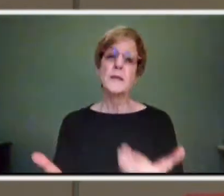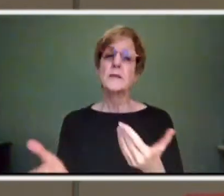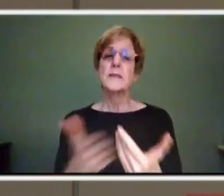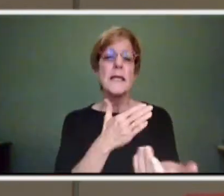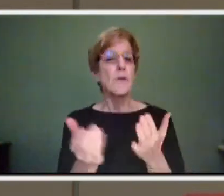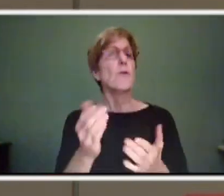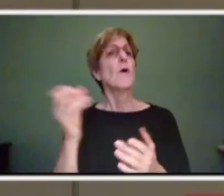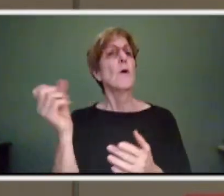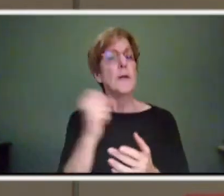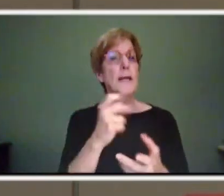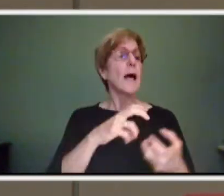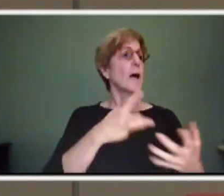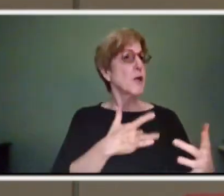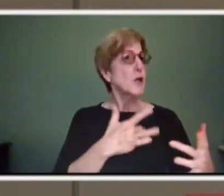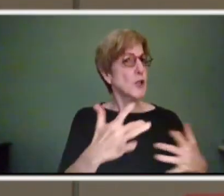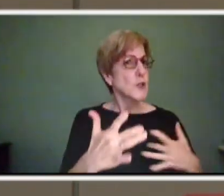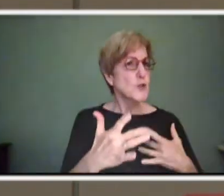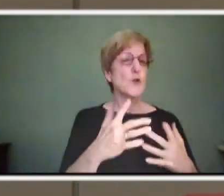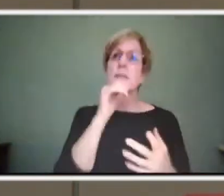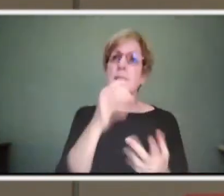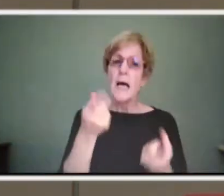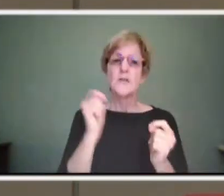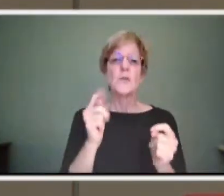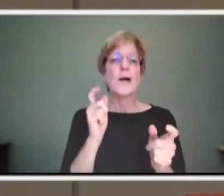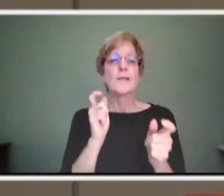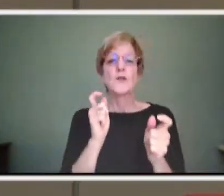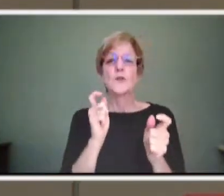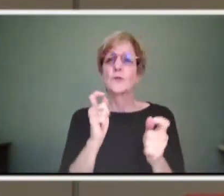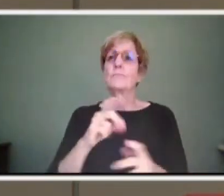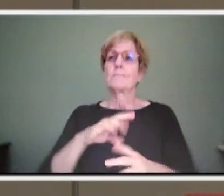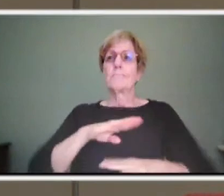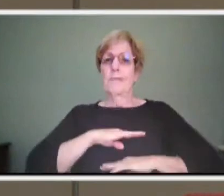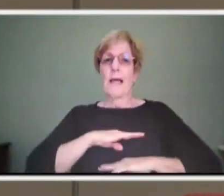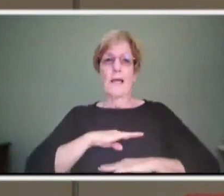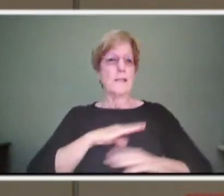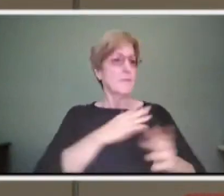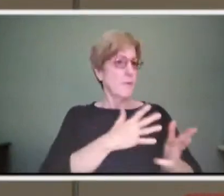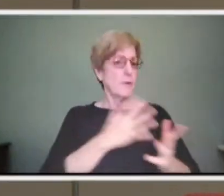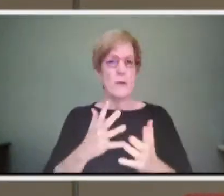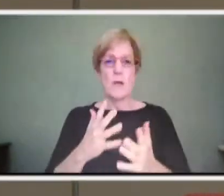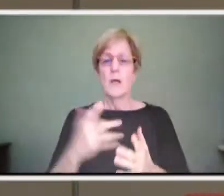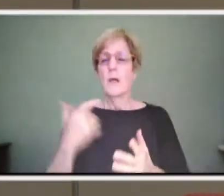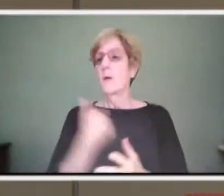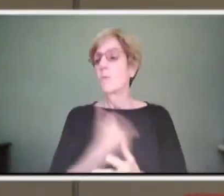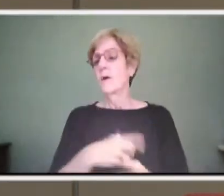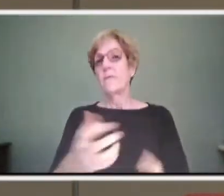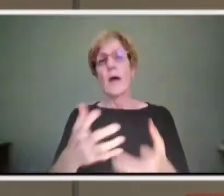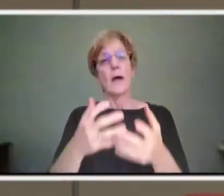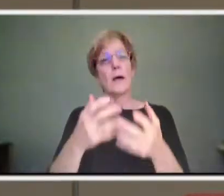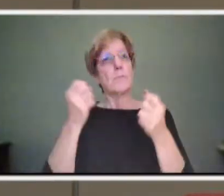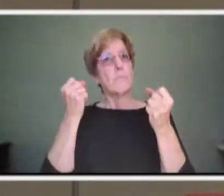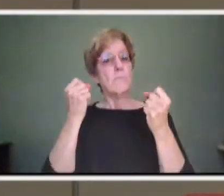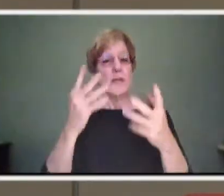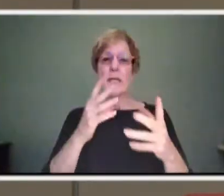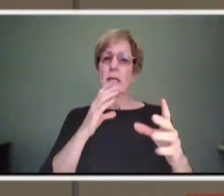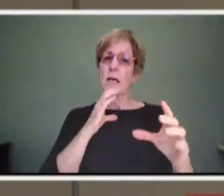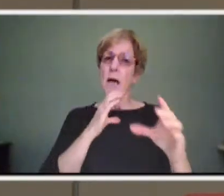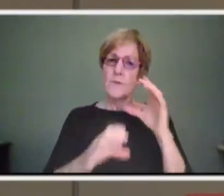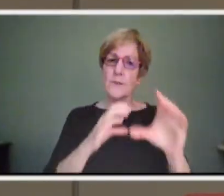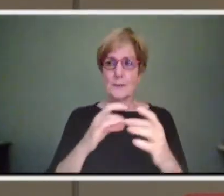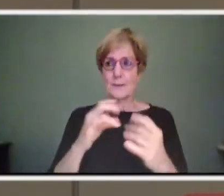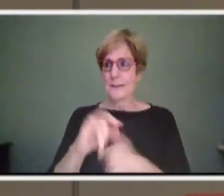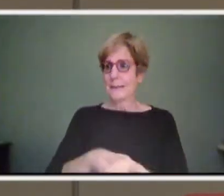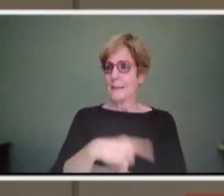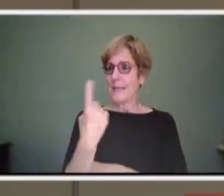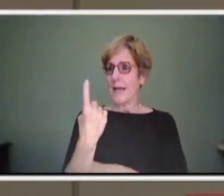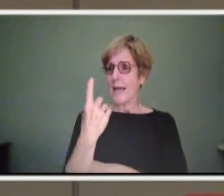and not attempt to work towards addressing the concerns. We just had multiple conversations just earlier today regarding